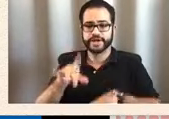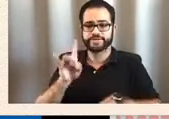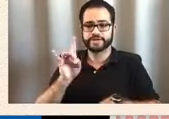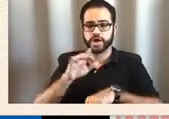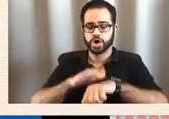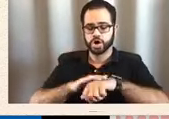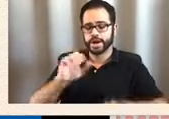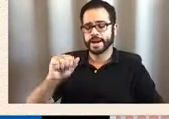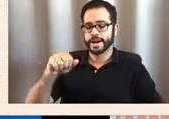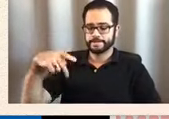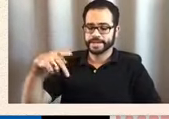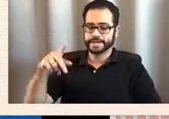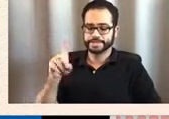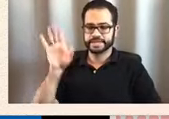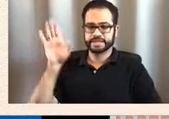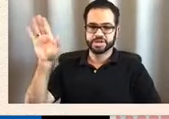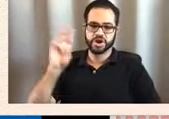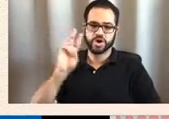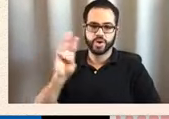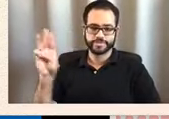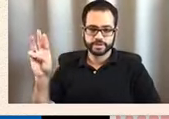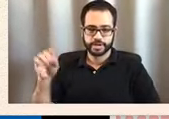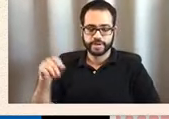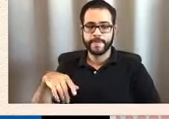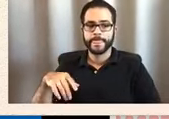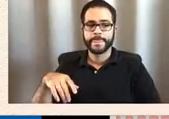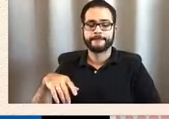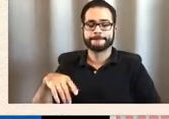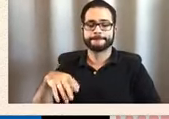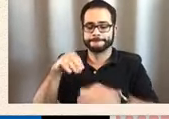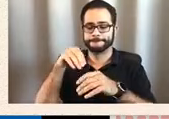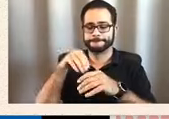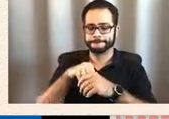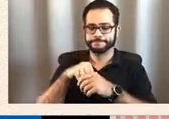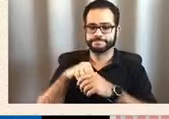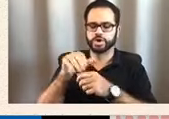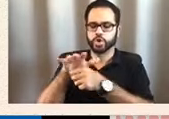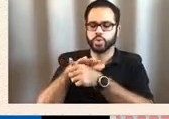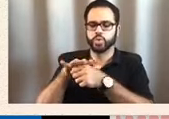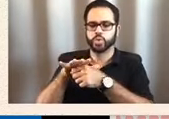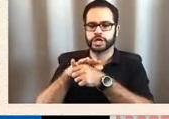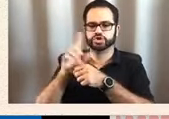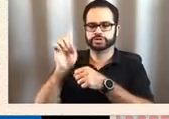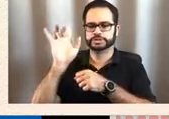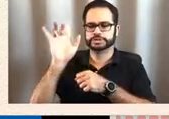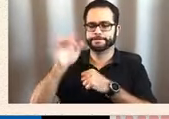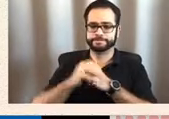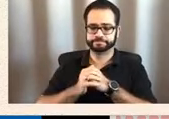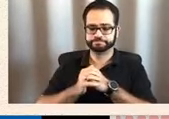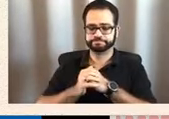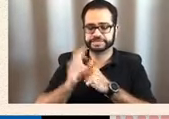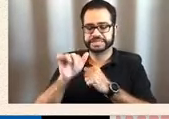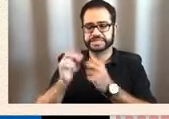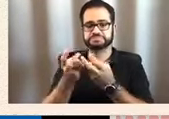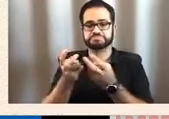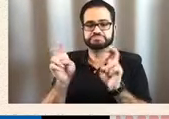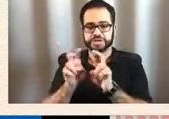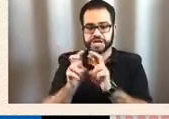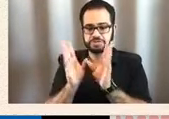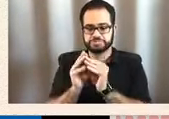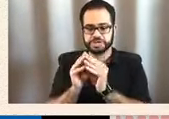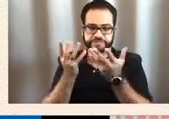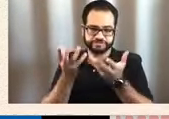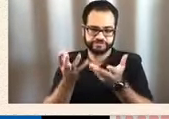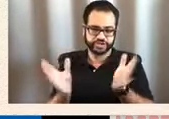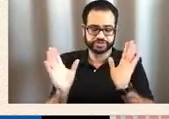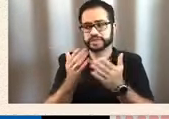website in the Locations tab. This concludes the panel. We thank everyone for